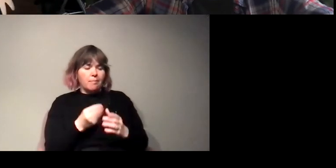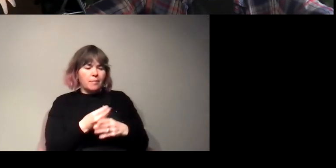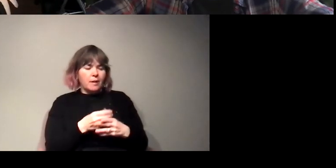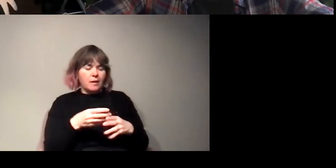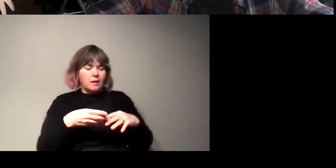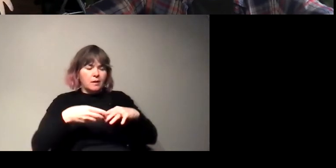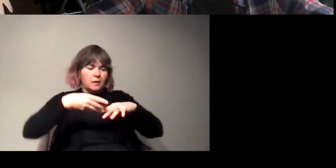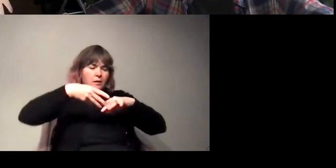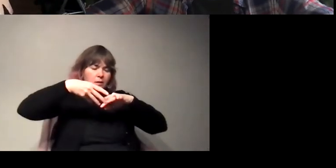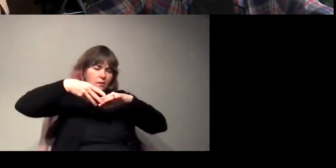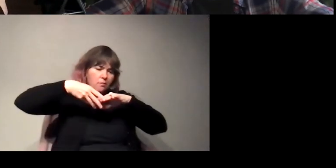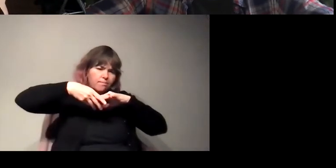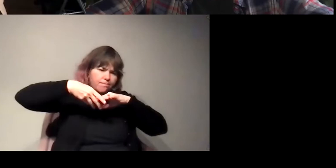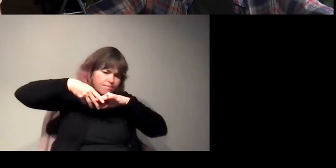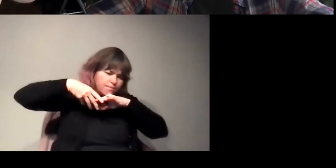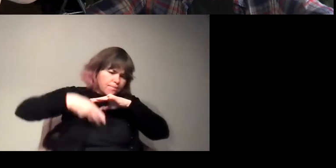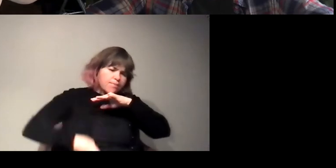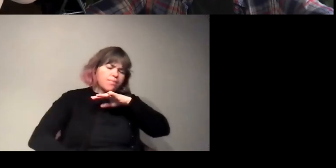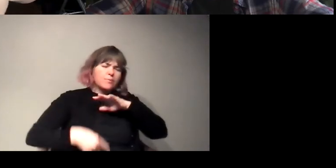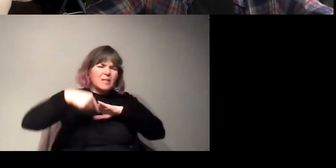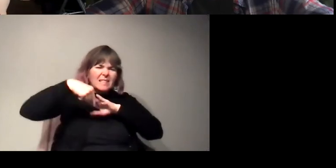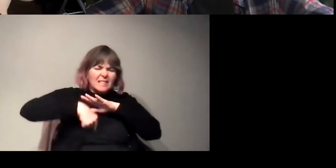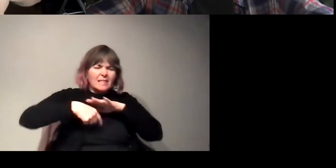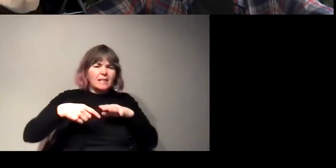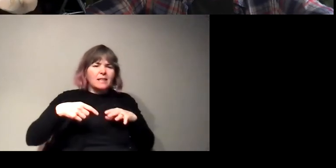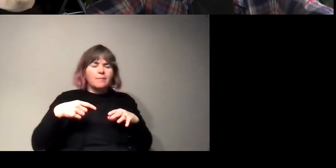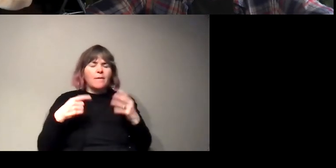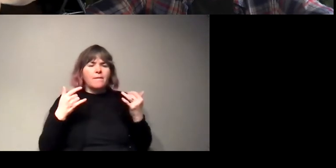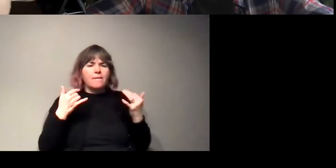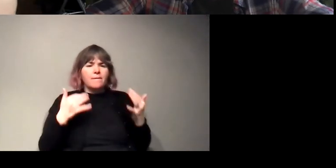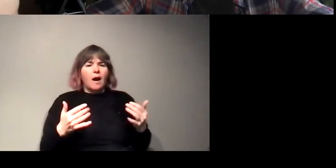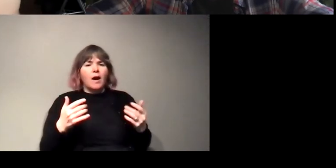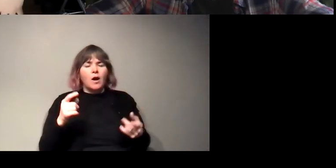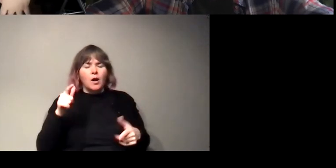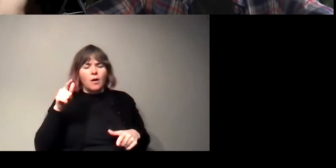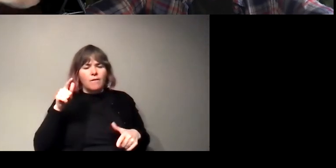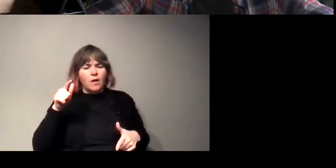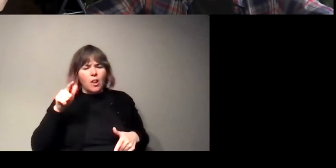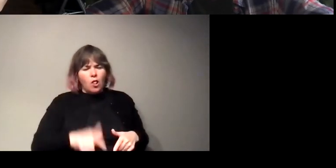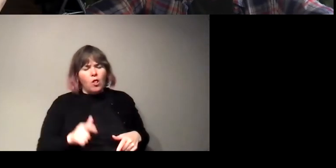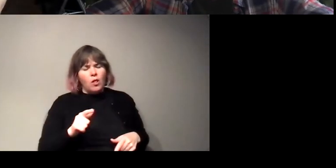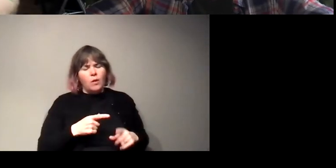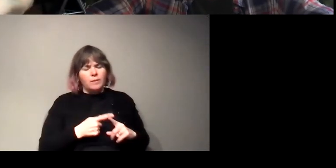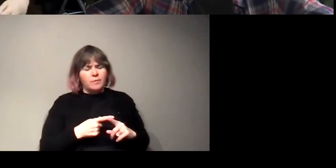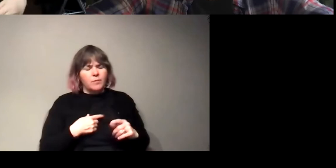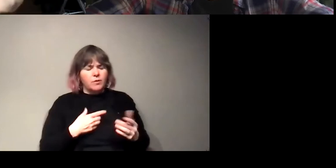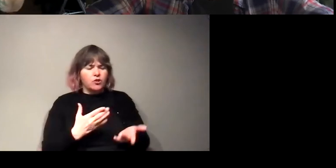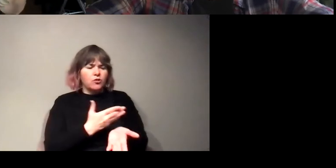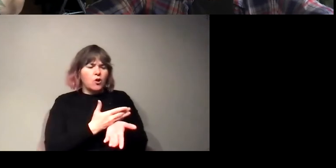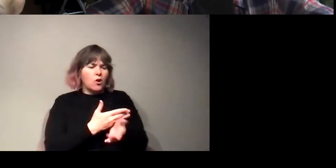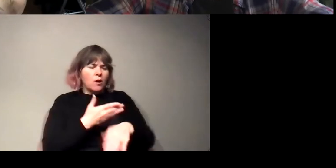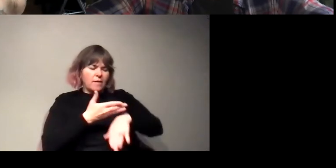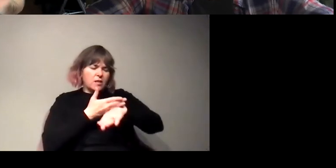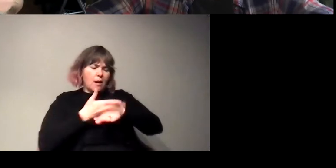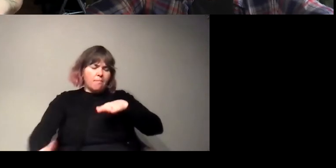deep roots. And so prairie fires are relatively low temperature, and they just sort of cut off the top. Oh.